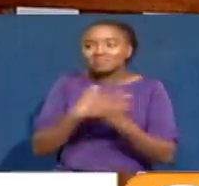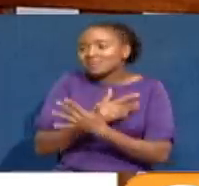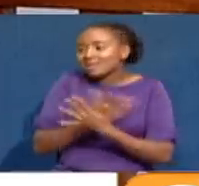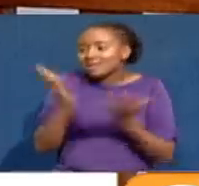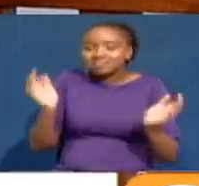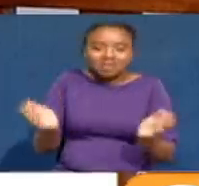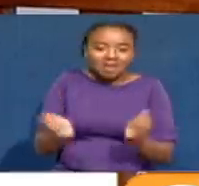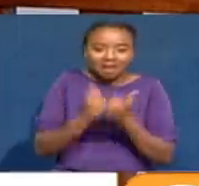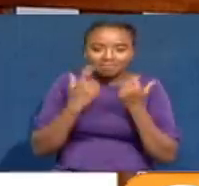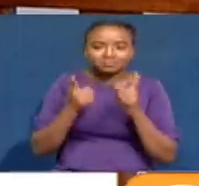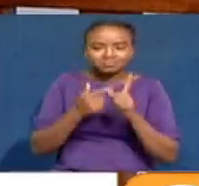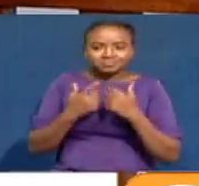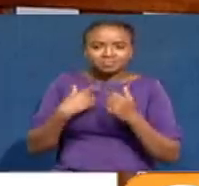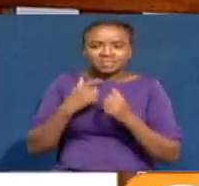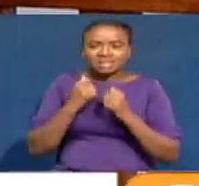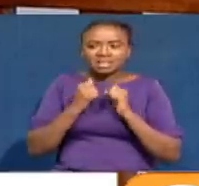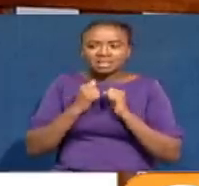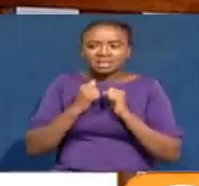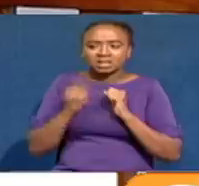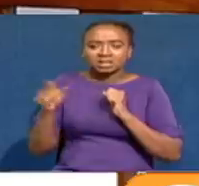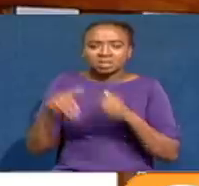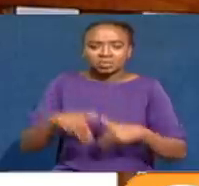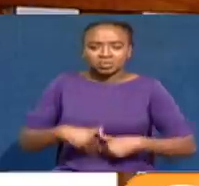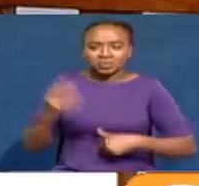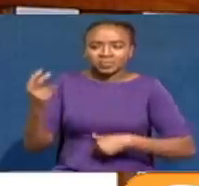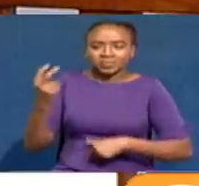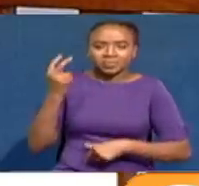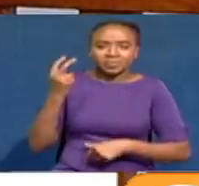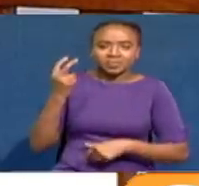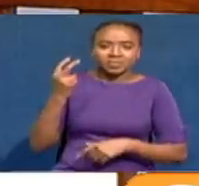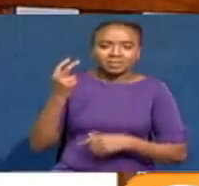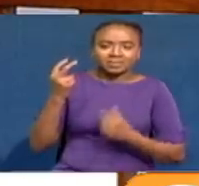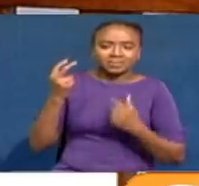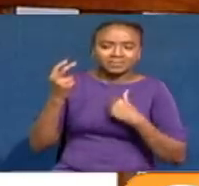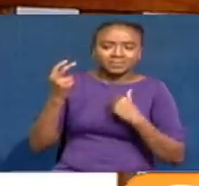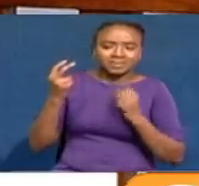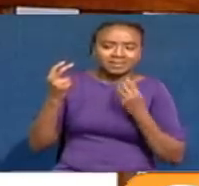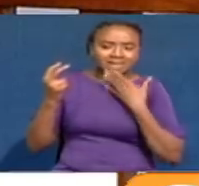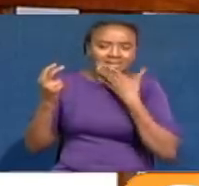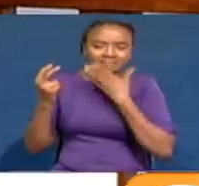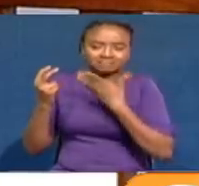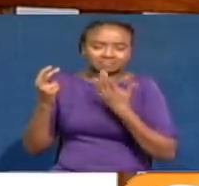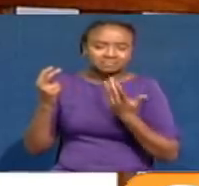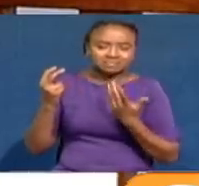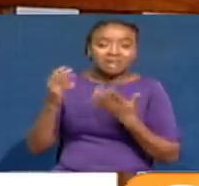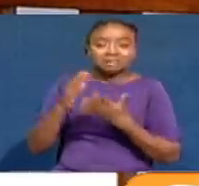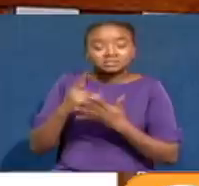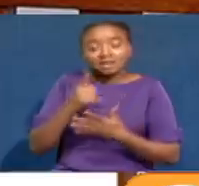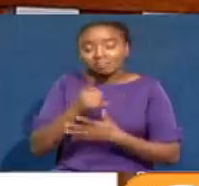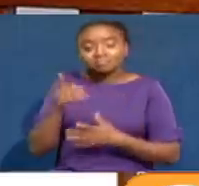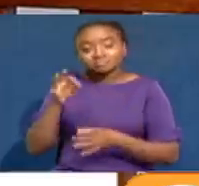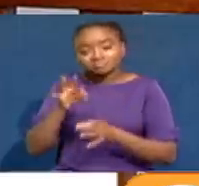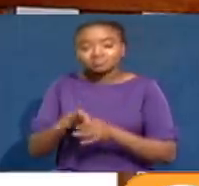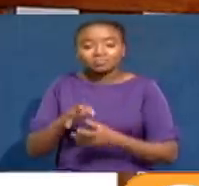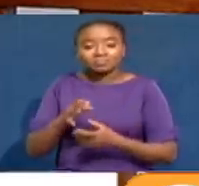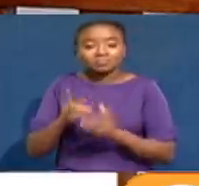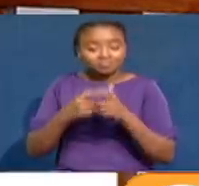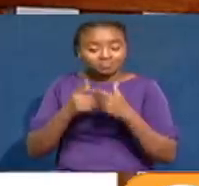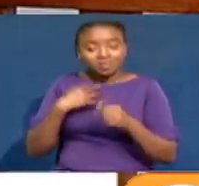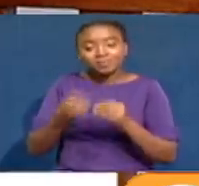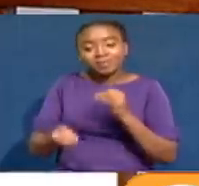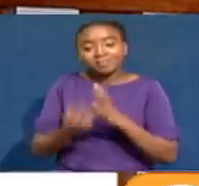they confuse these youth what we are talking about, and a substantial amount of them vote for them and they end up in power. Do we have the country called